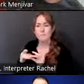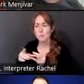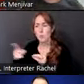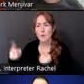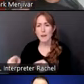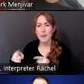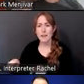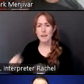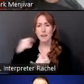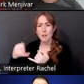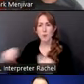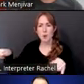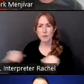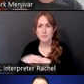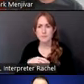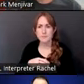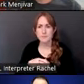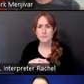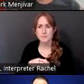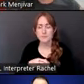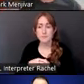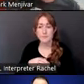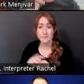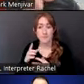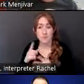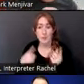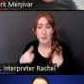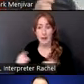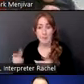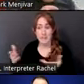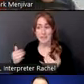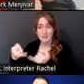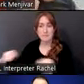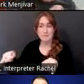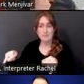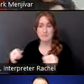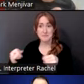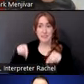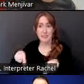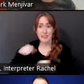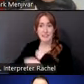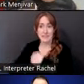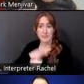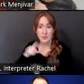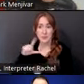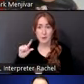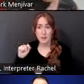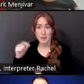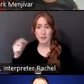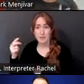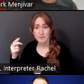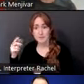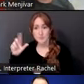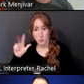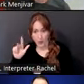happening in the border in 2023 or in 2014, without talking about what has been going on for decades